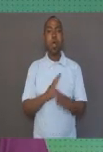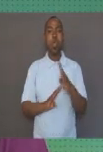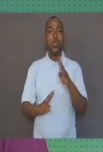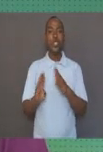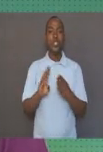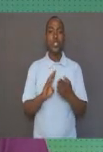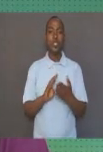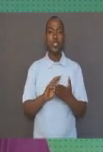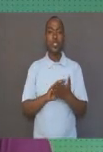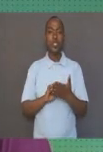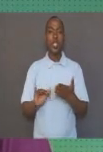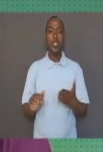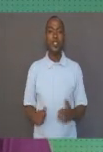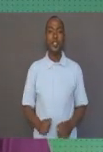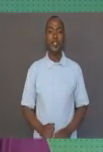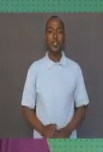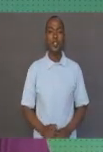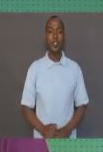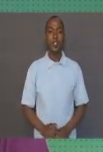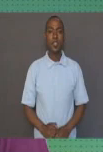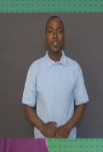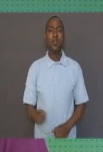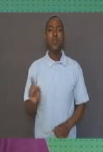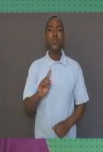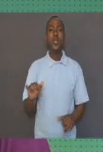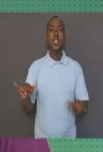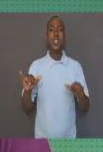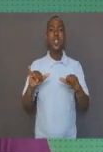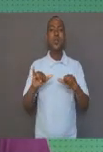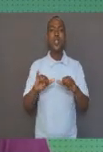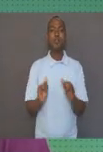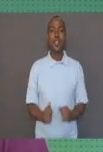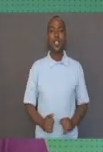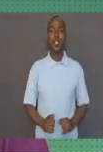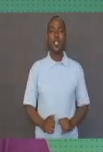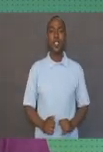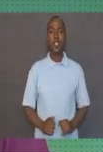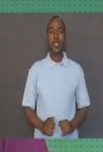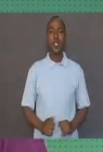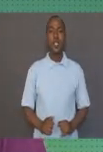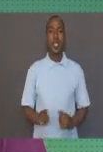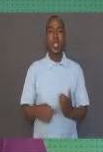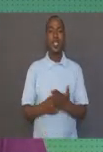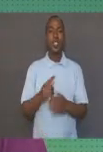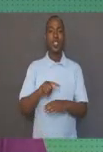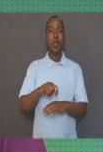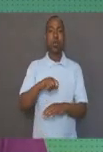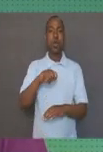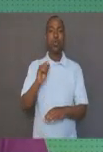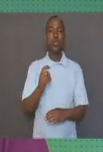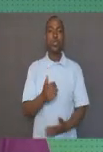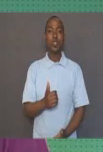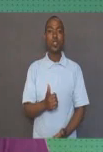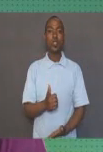biology? What requirements do you think these institutions